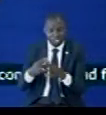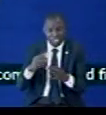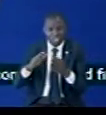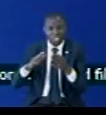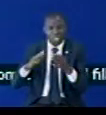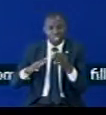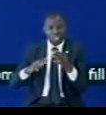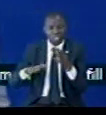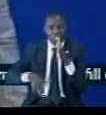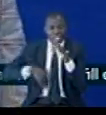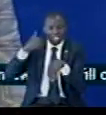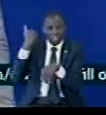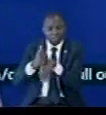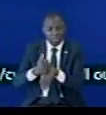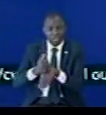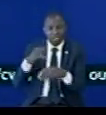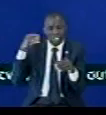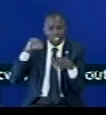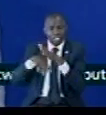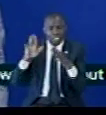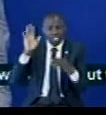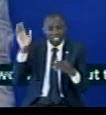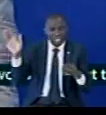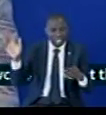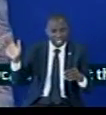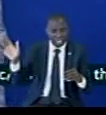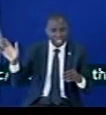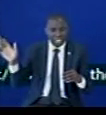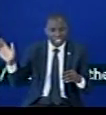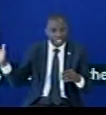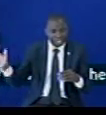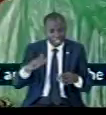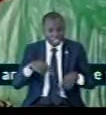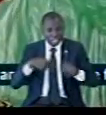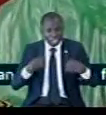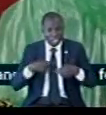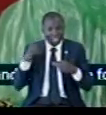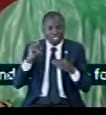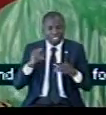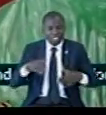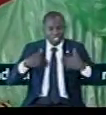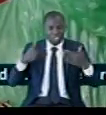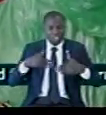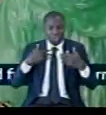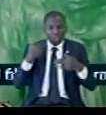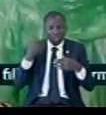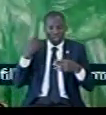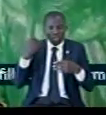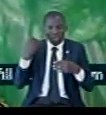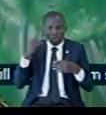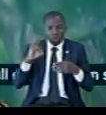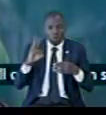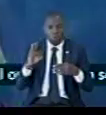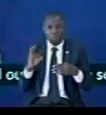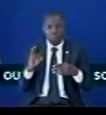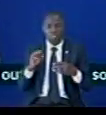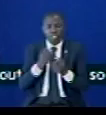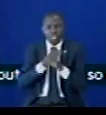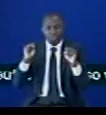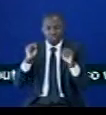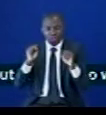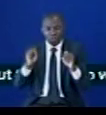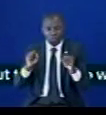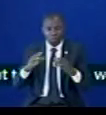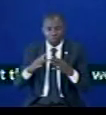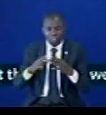Confirm in their heart the joy of salvation. Grant unto them the